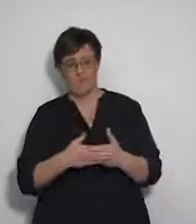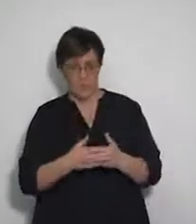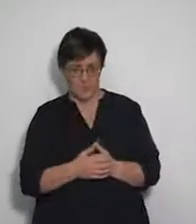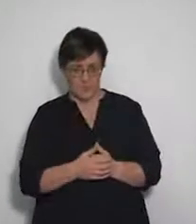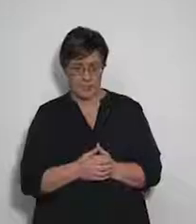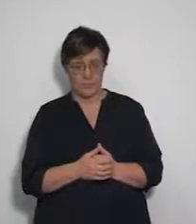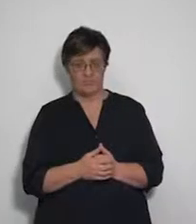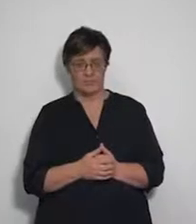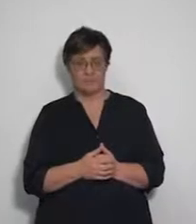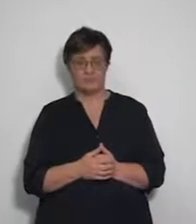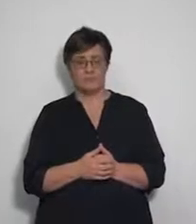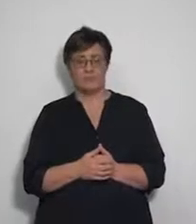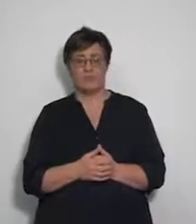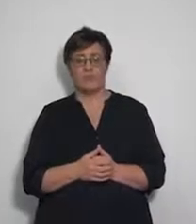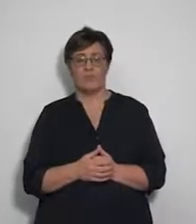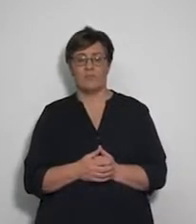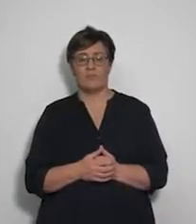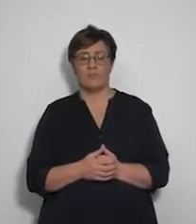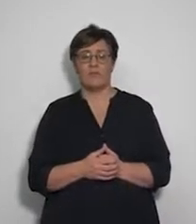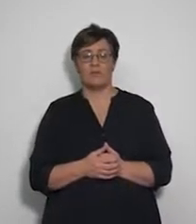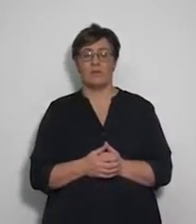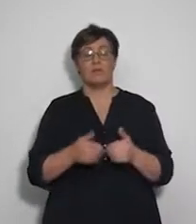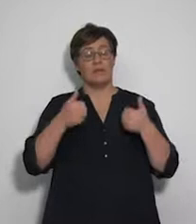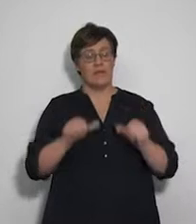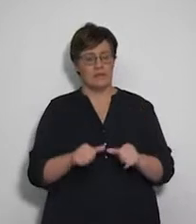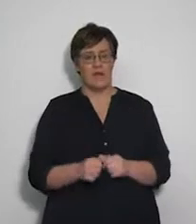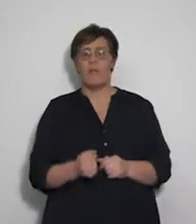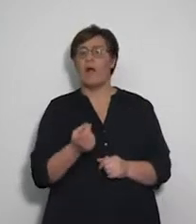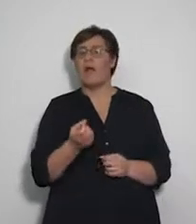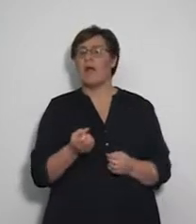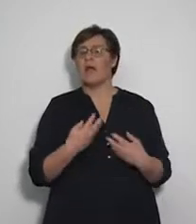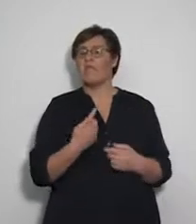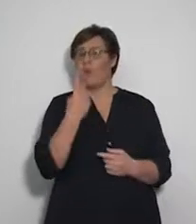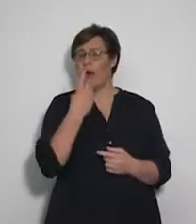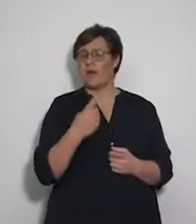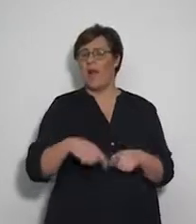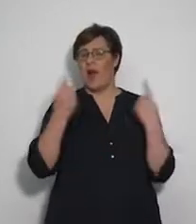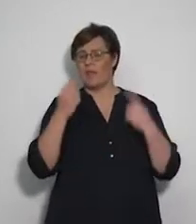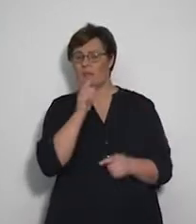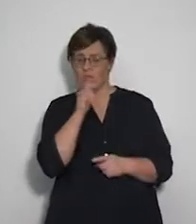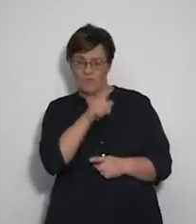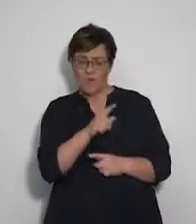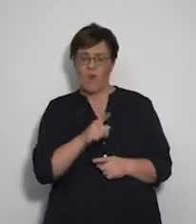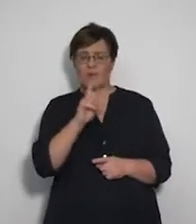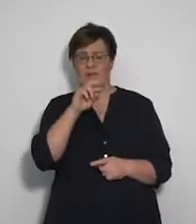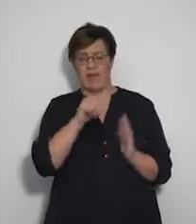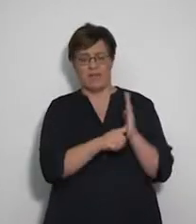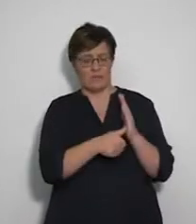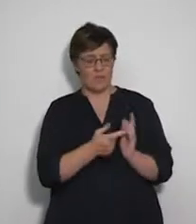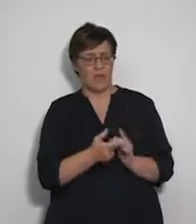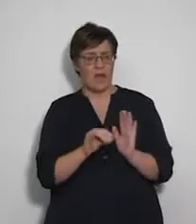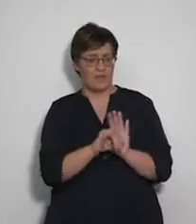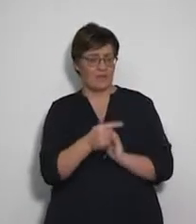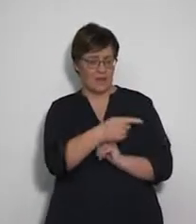at a crime scene. State the next question. State one other use of this technique identified